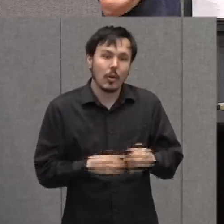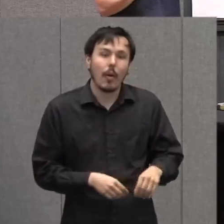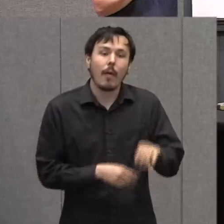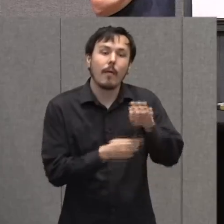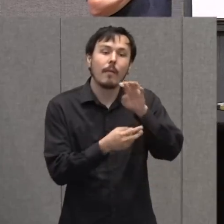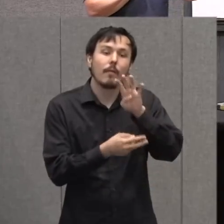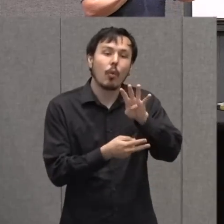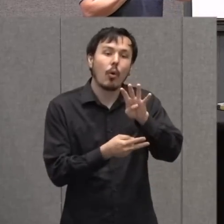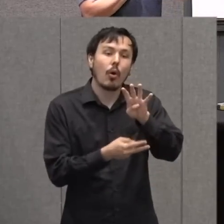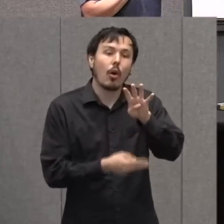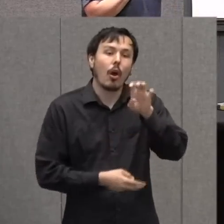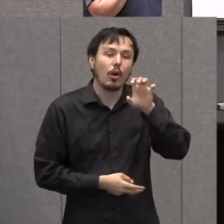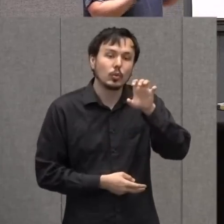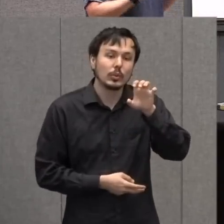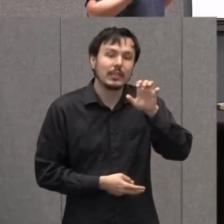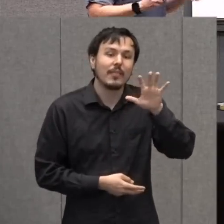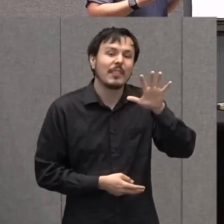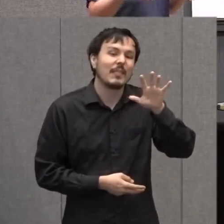457.